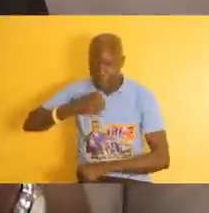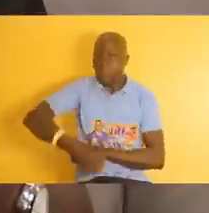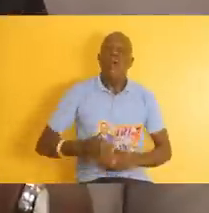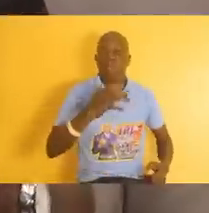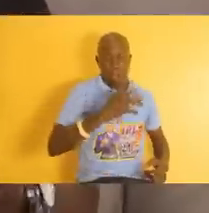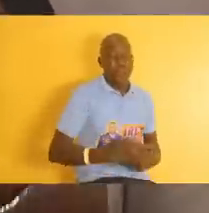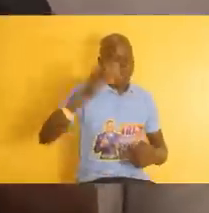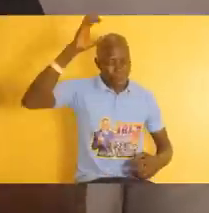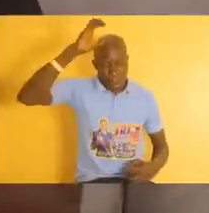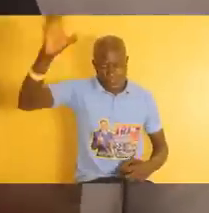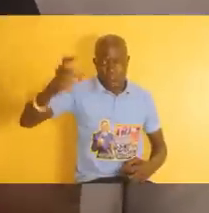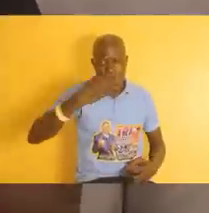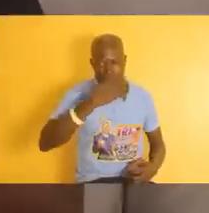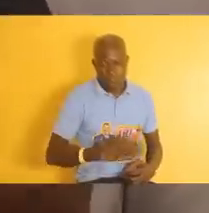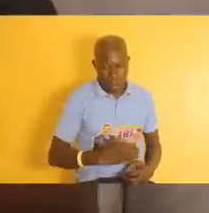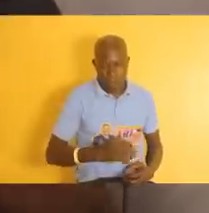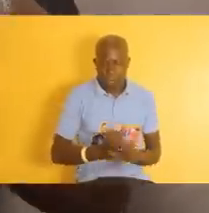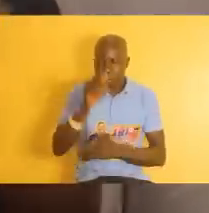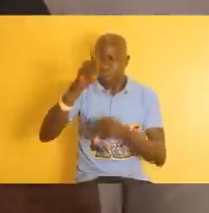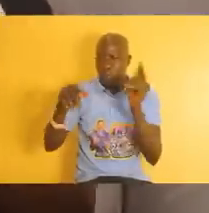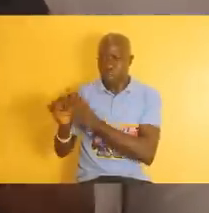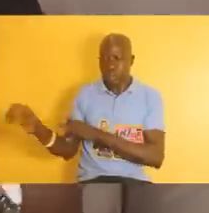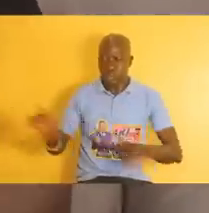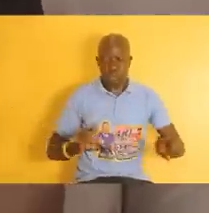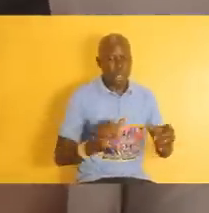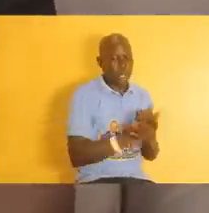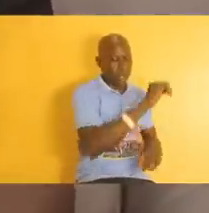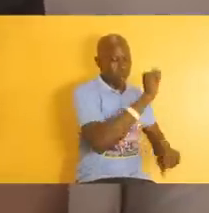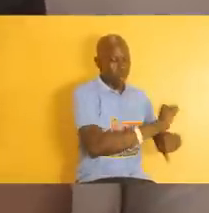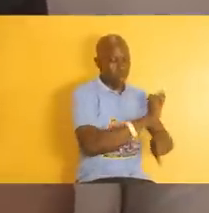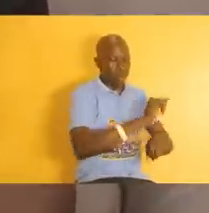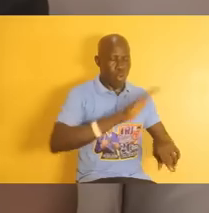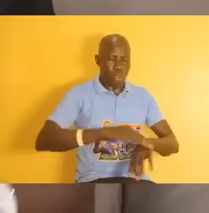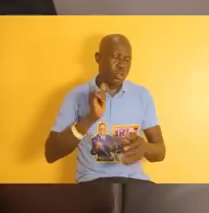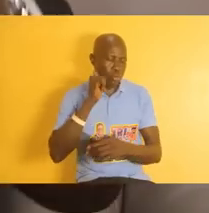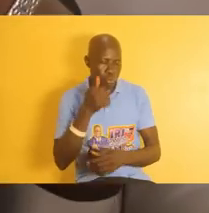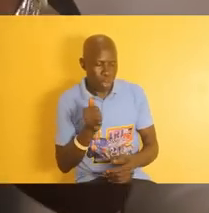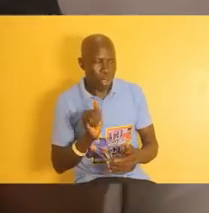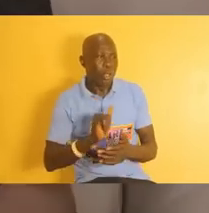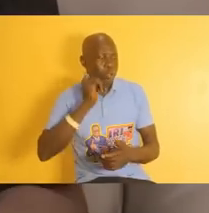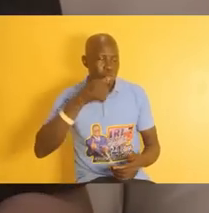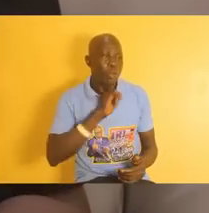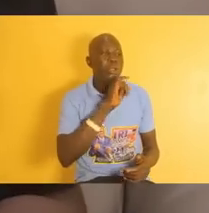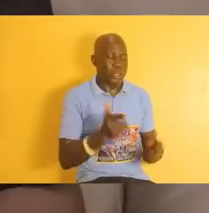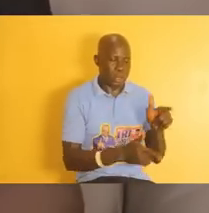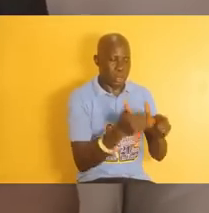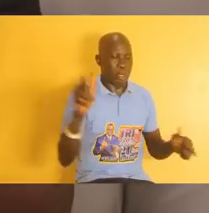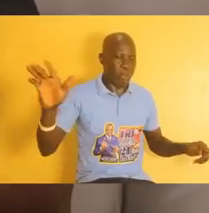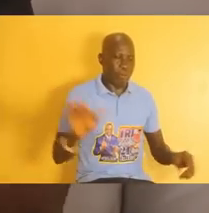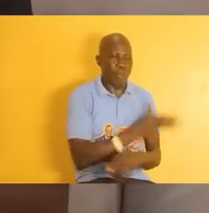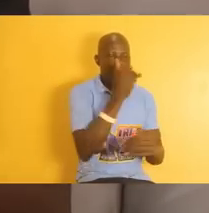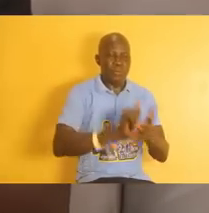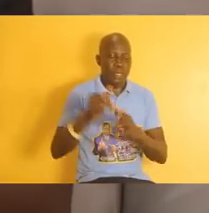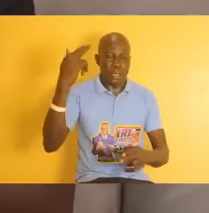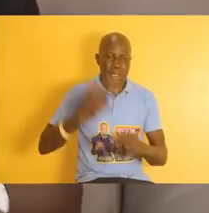ìwọ́. Horns. Àwọn kan ló ṣiṣẹ́ yẹn. There are some people that do their thing. Àyè máa ti ṣiṣẹ́ lórí ọ̀lọ́la. We will still work on this so tomorrow. Ọ̀la máa ní agbára. Tomorrow will be powerful.